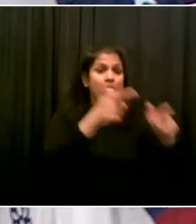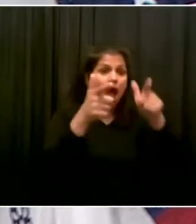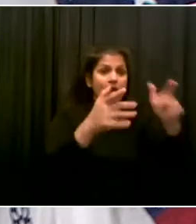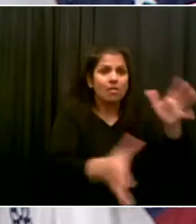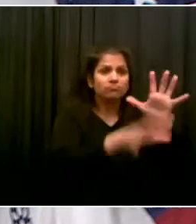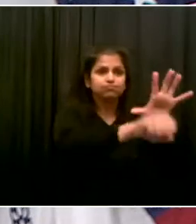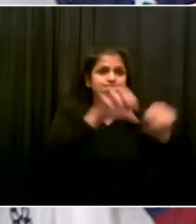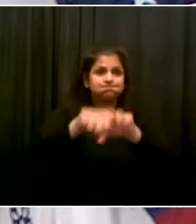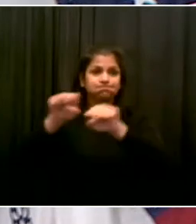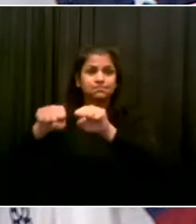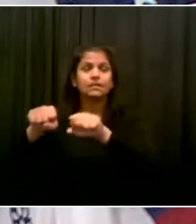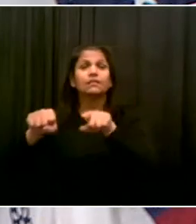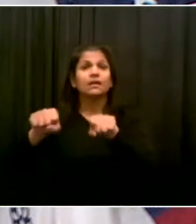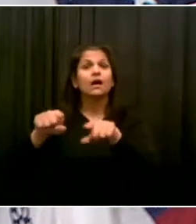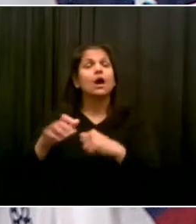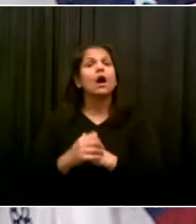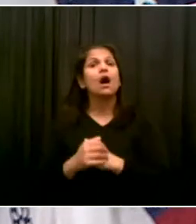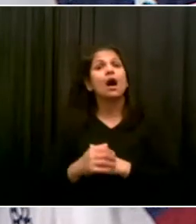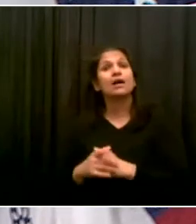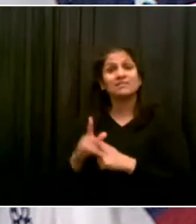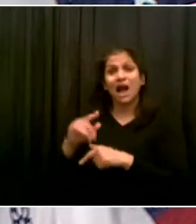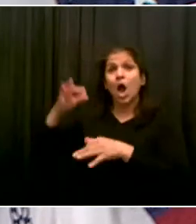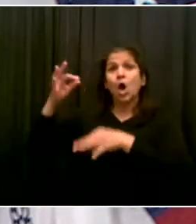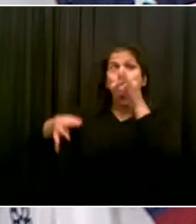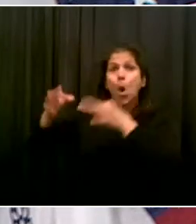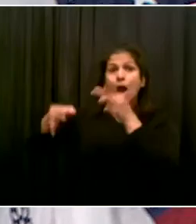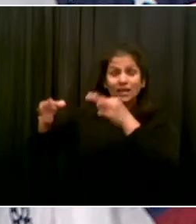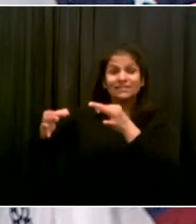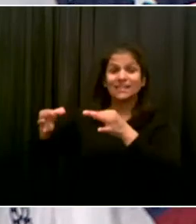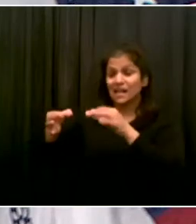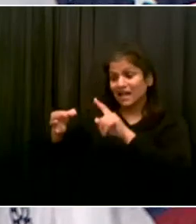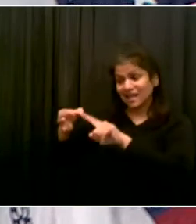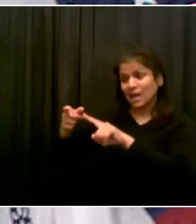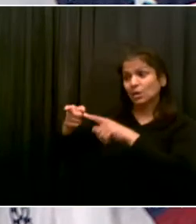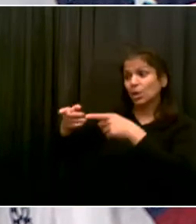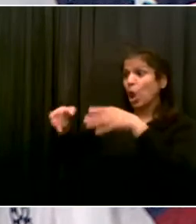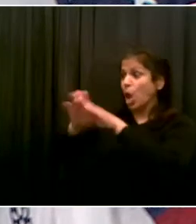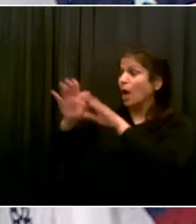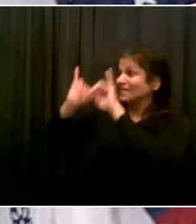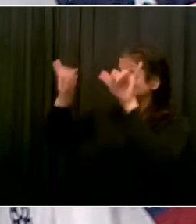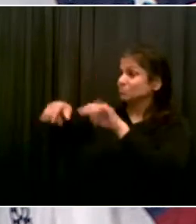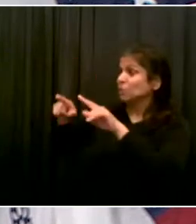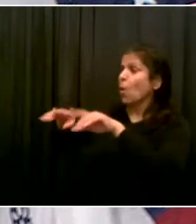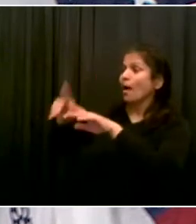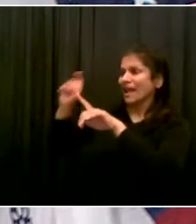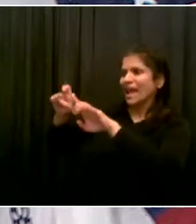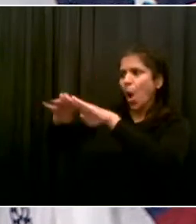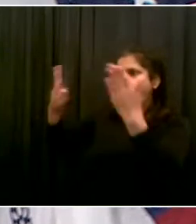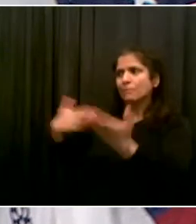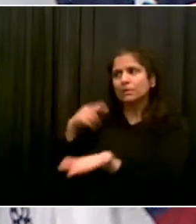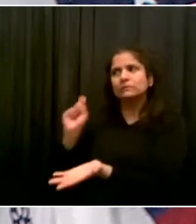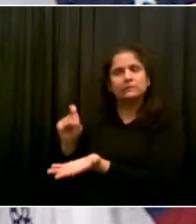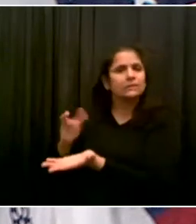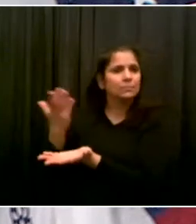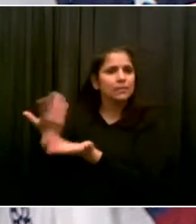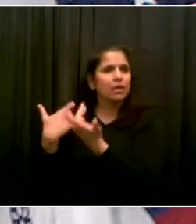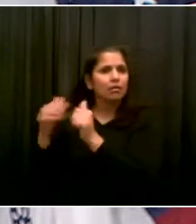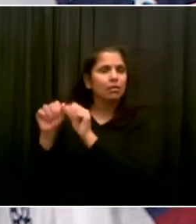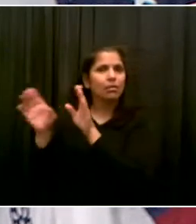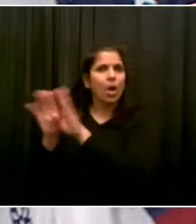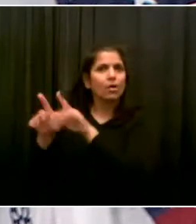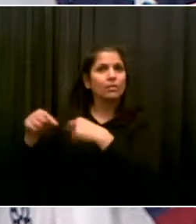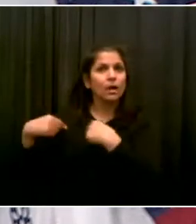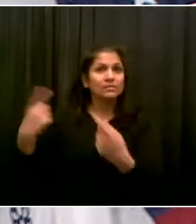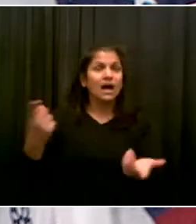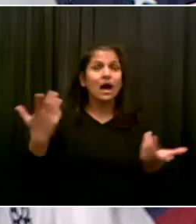to say, by the way, we don't have a court system function. We don't have a criminal justice system function, and that's hurting and hindering all our